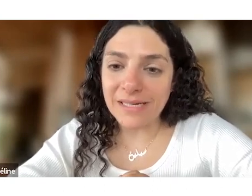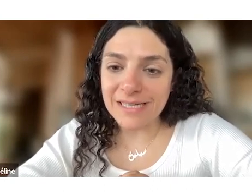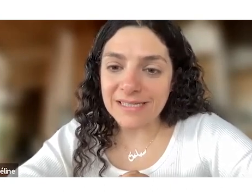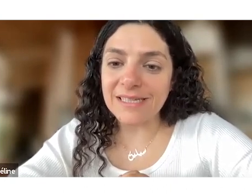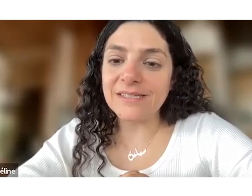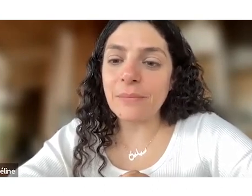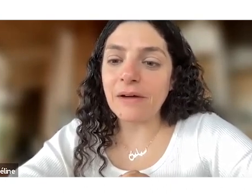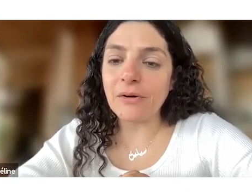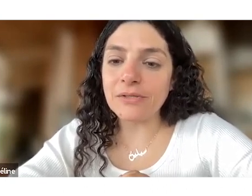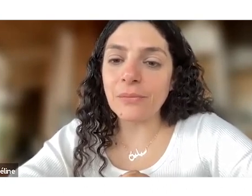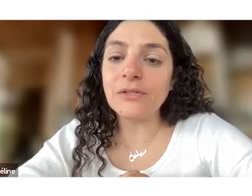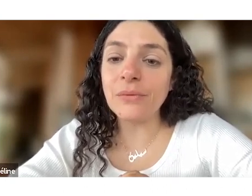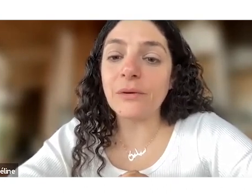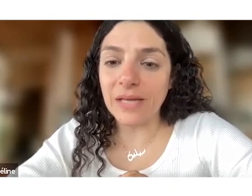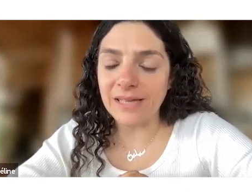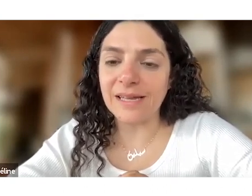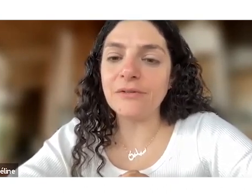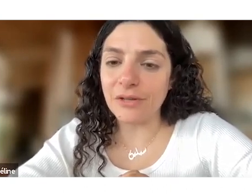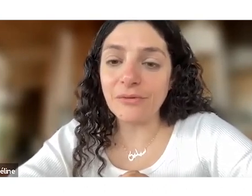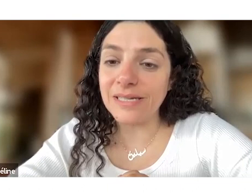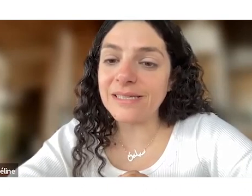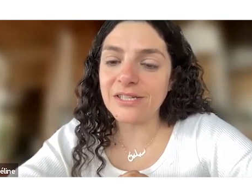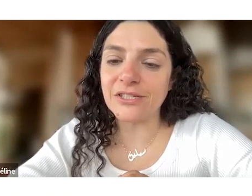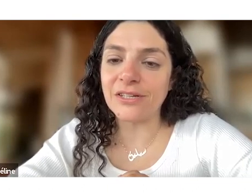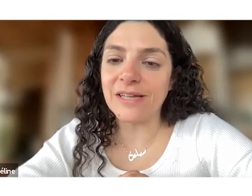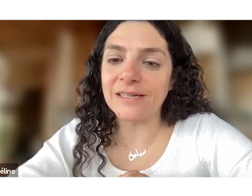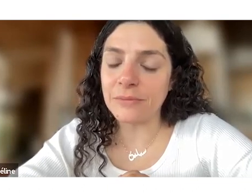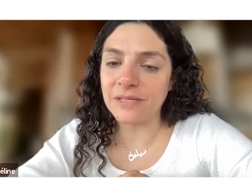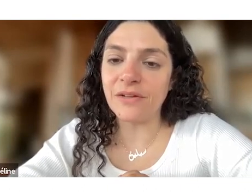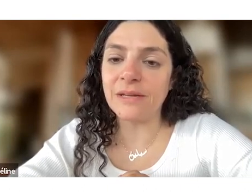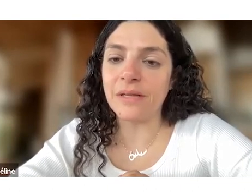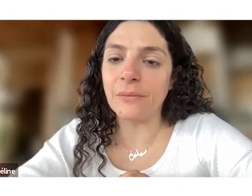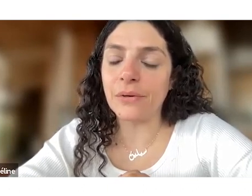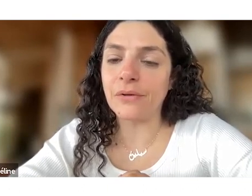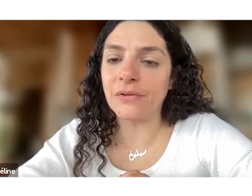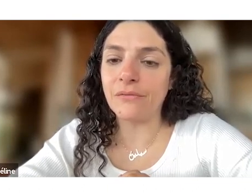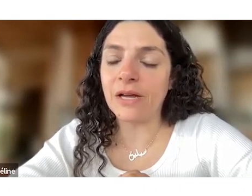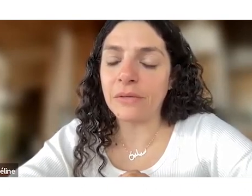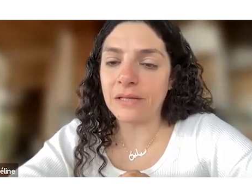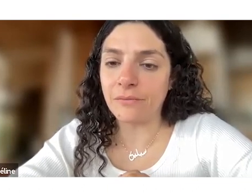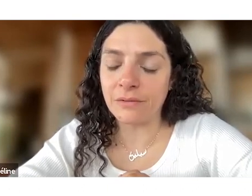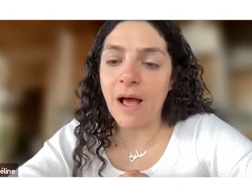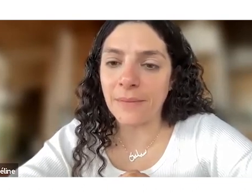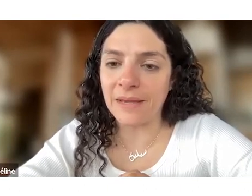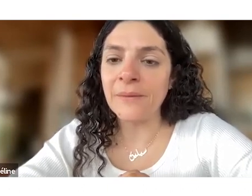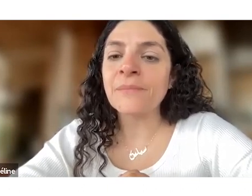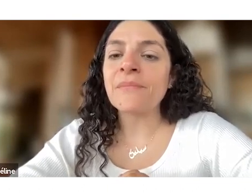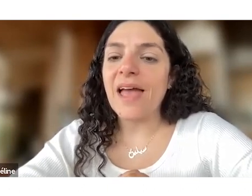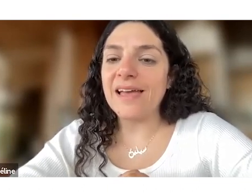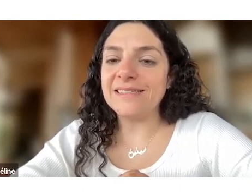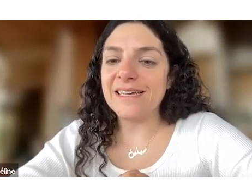about criticizing, it's about also what do we create. And you really did touch on that, specifically with the work you've done with